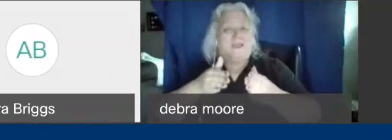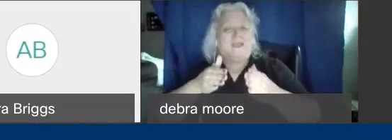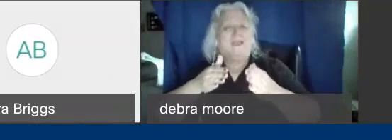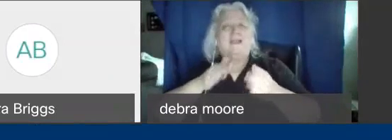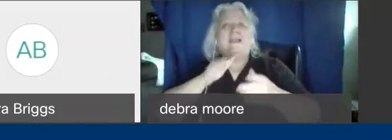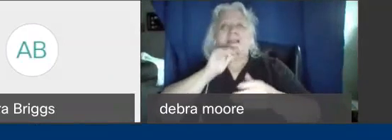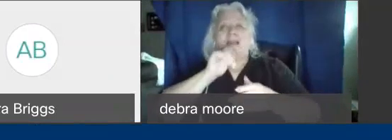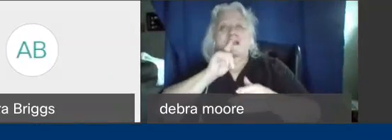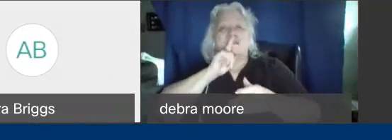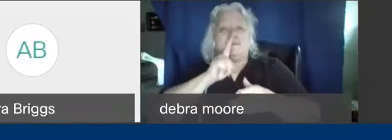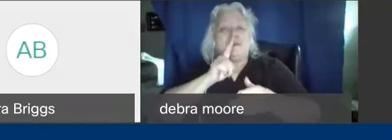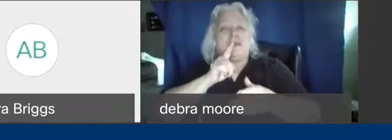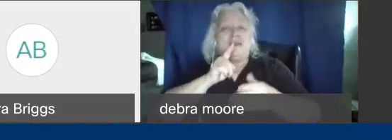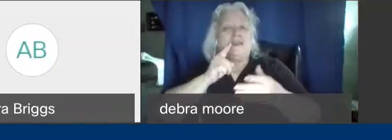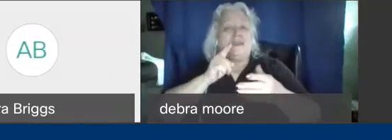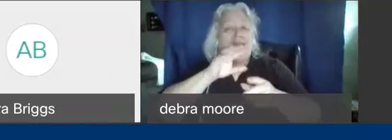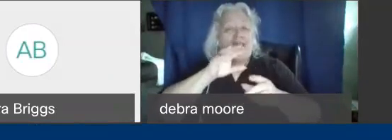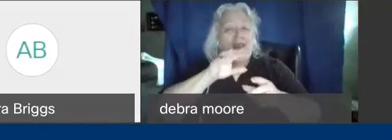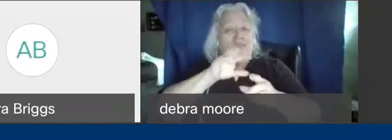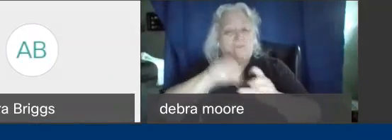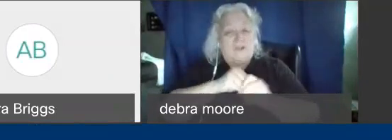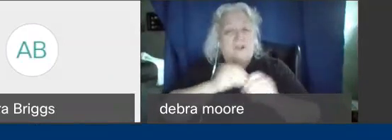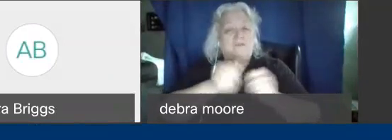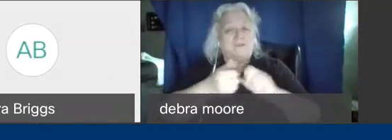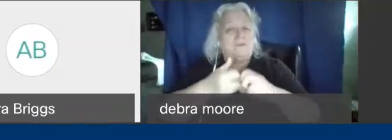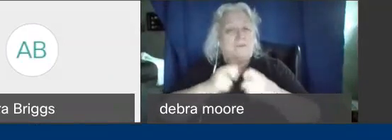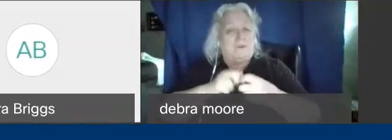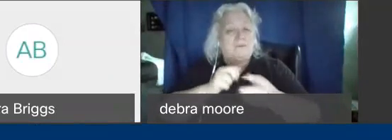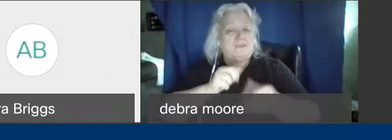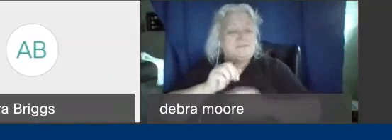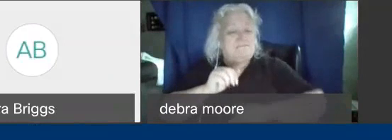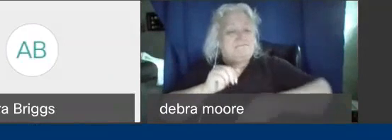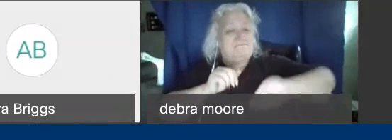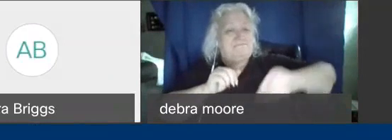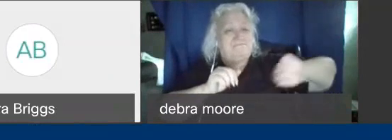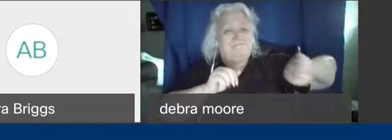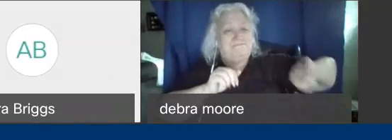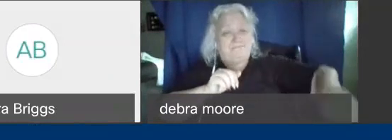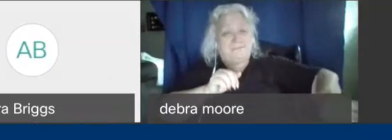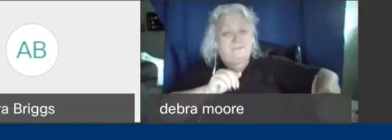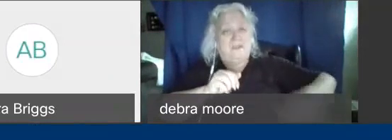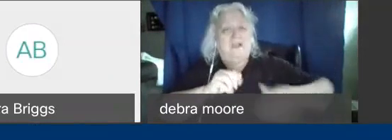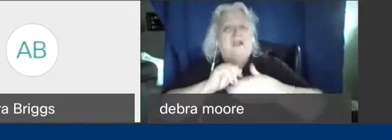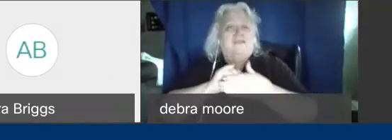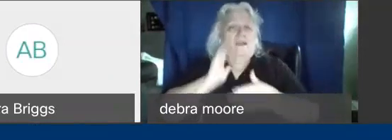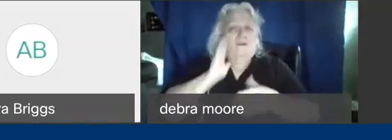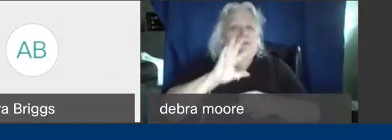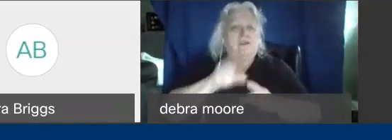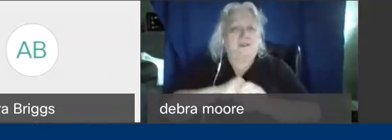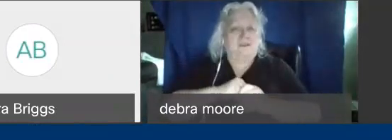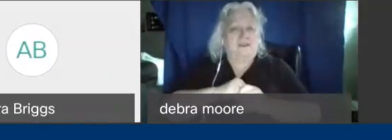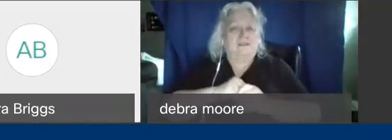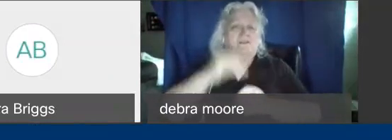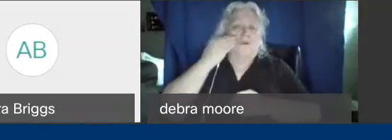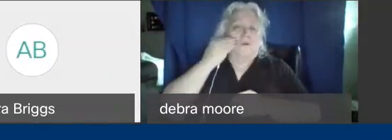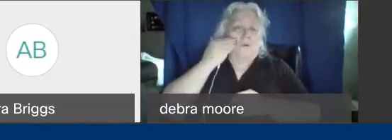the steps below will help to decrease the likelihood of an overdose for yourself or those you love. These will include increasing your